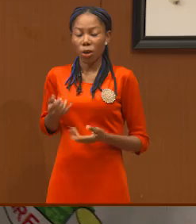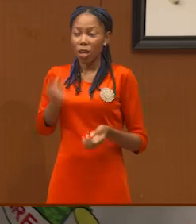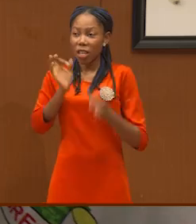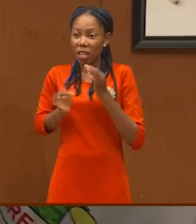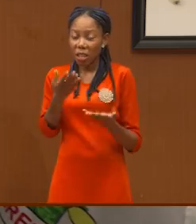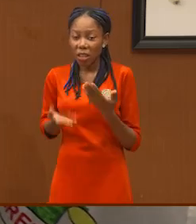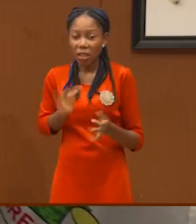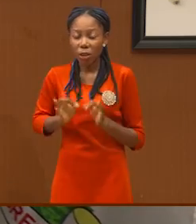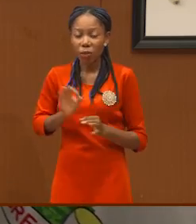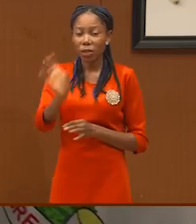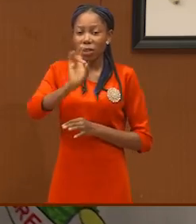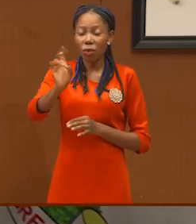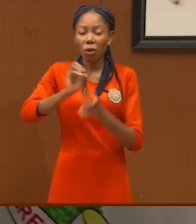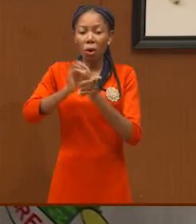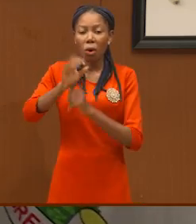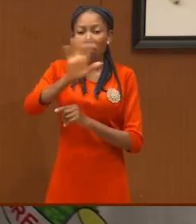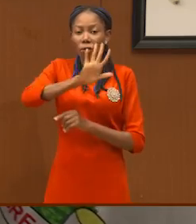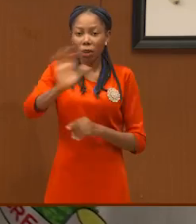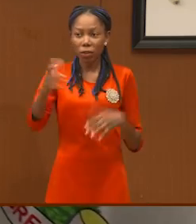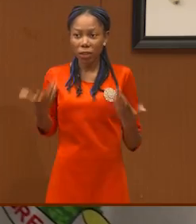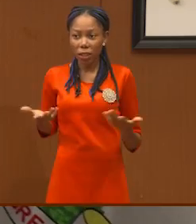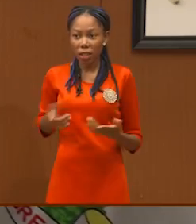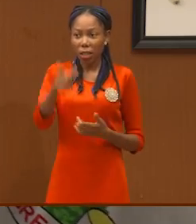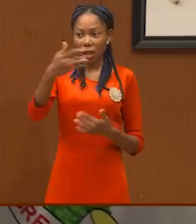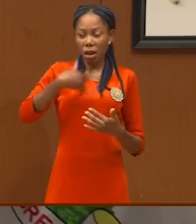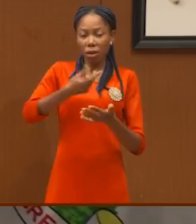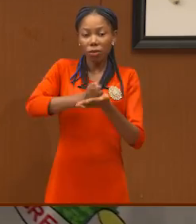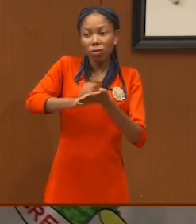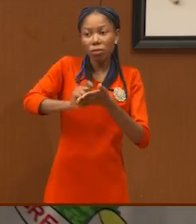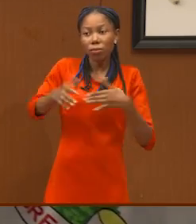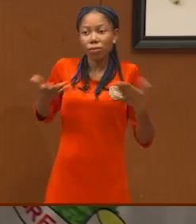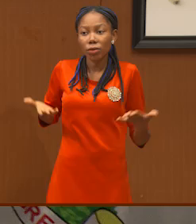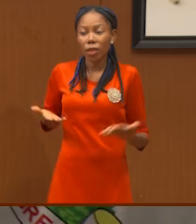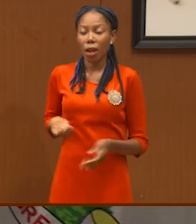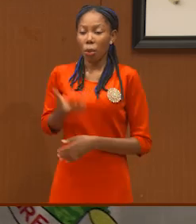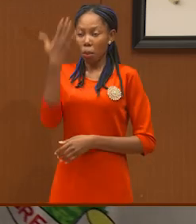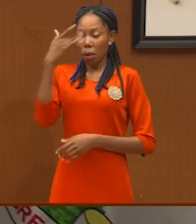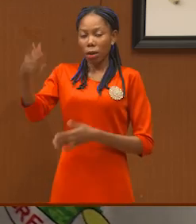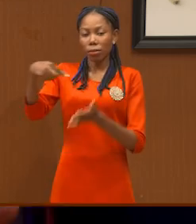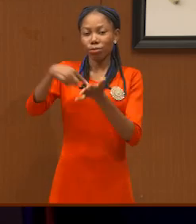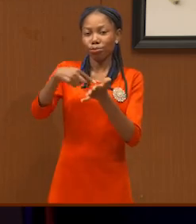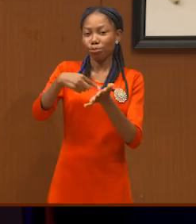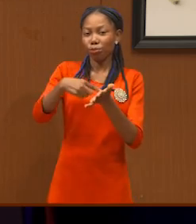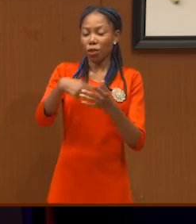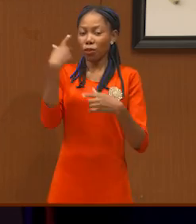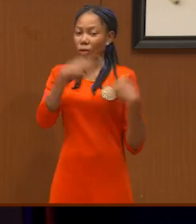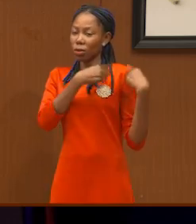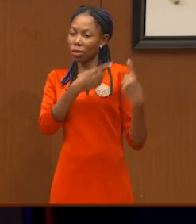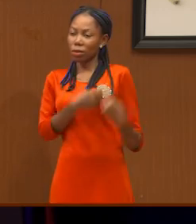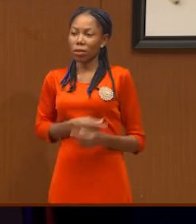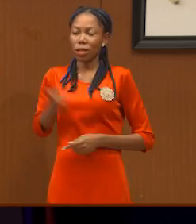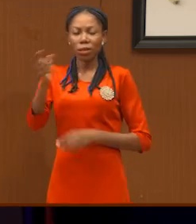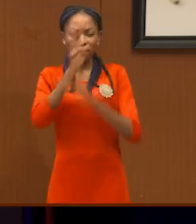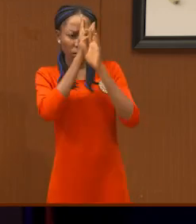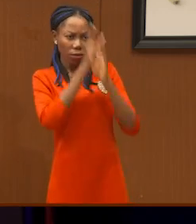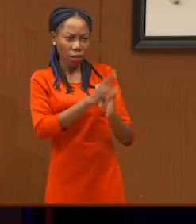it's 500 or 750,000 naira, he has written off for you as areas of rent that you were owing him. No, I